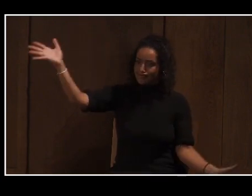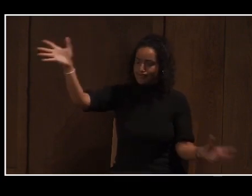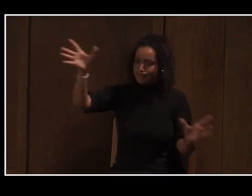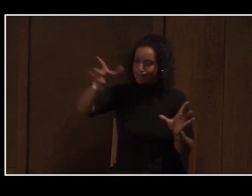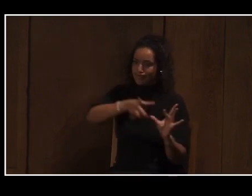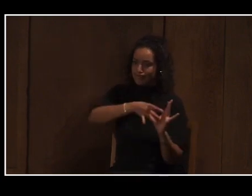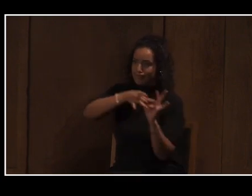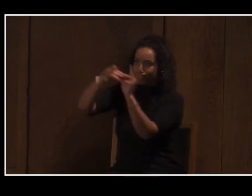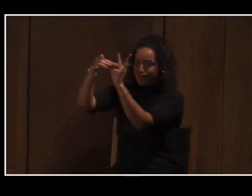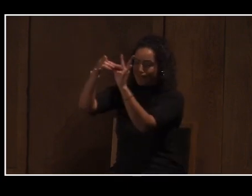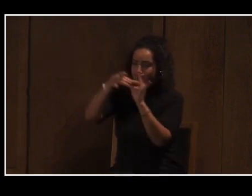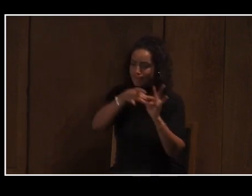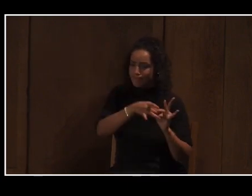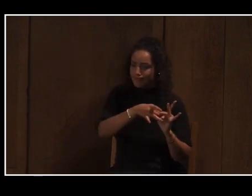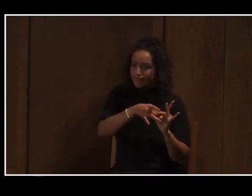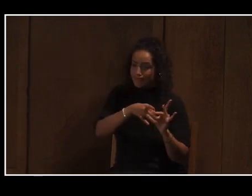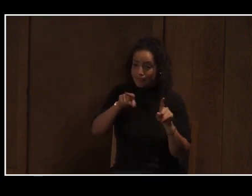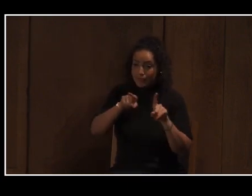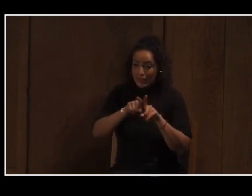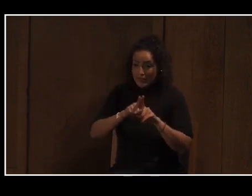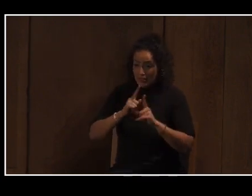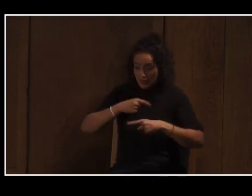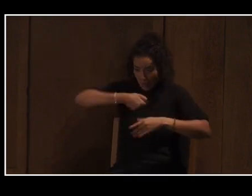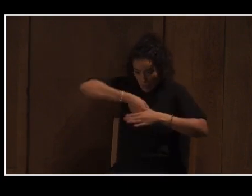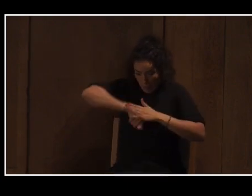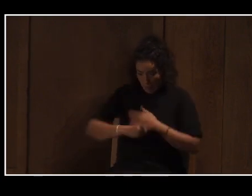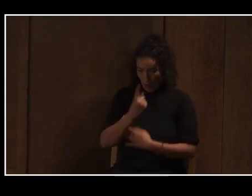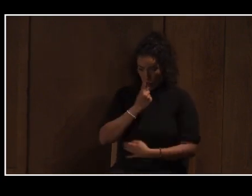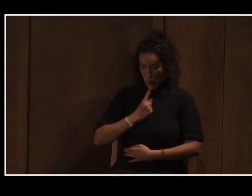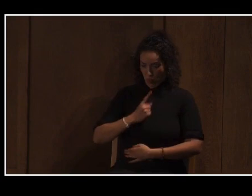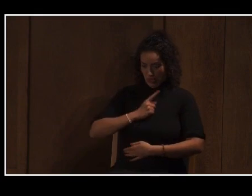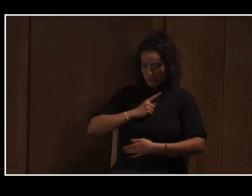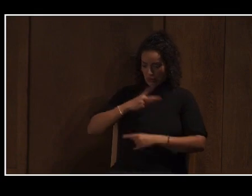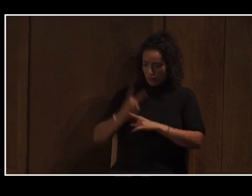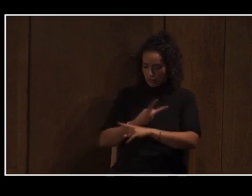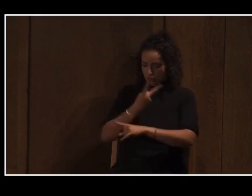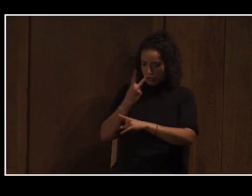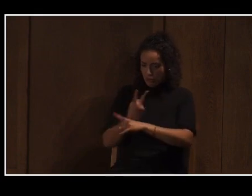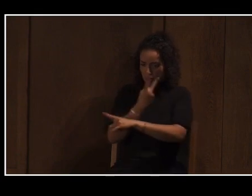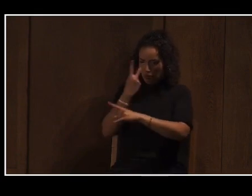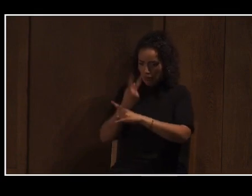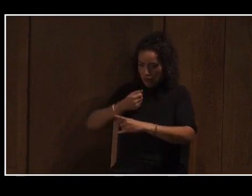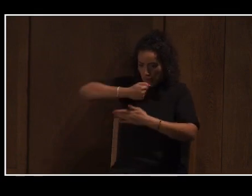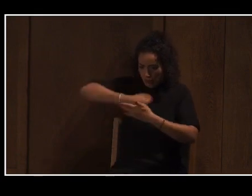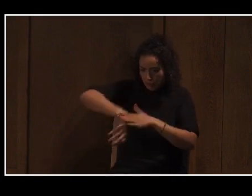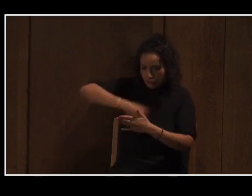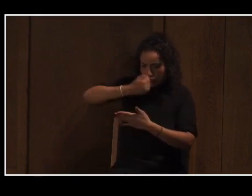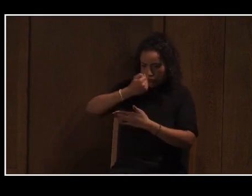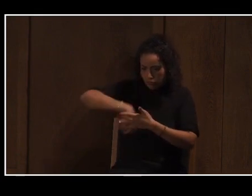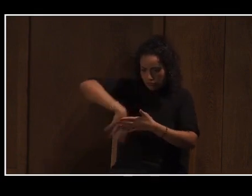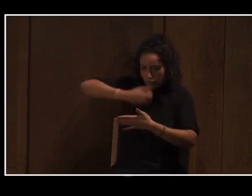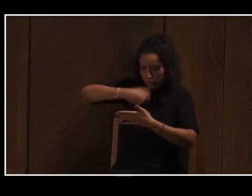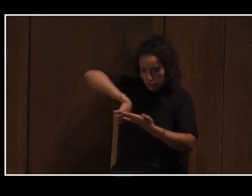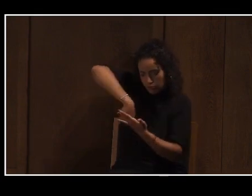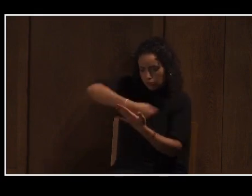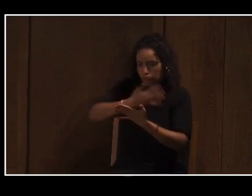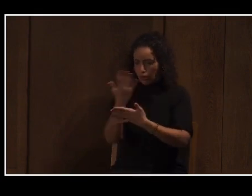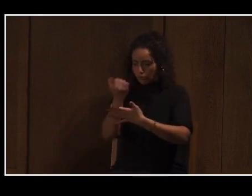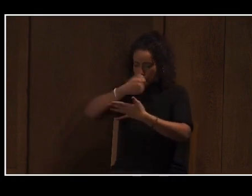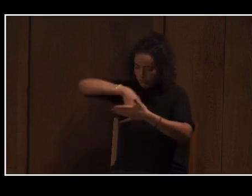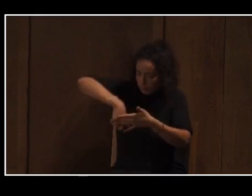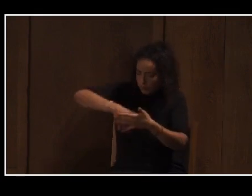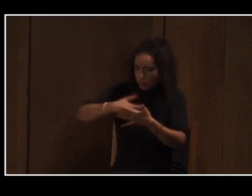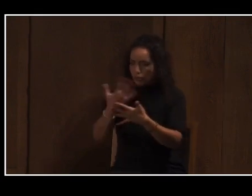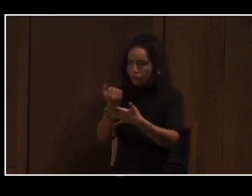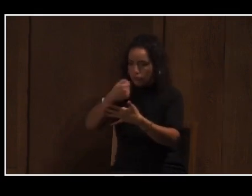like somehow giving birth again and again and again, and I like somehow that in connection with the idea